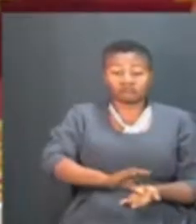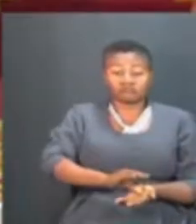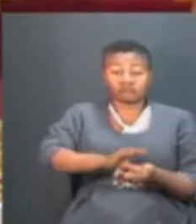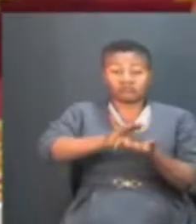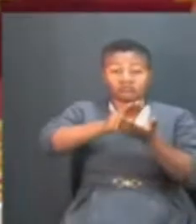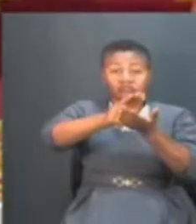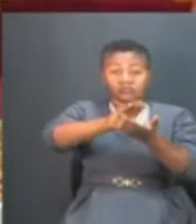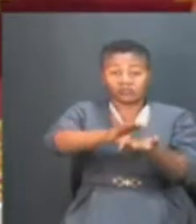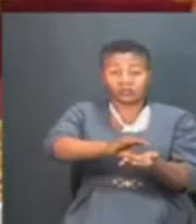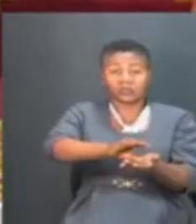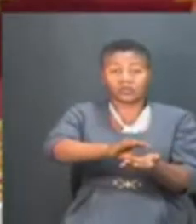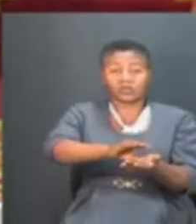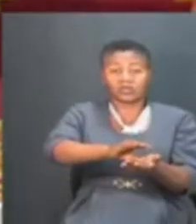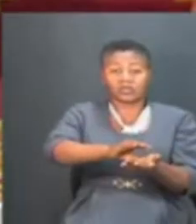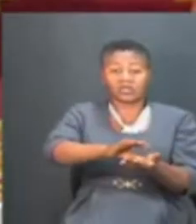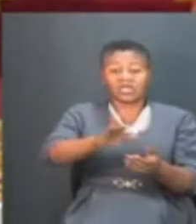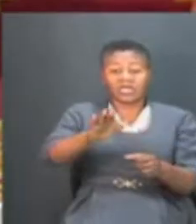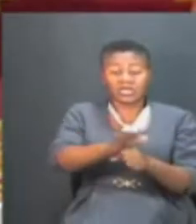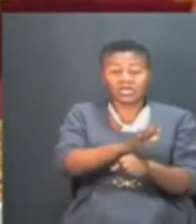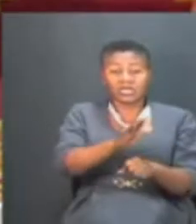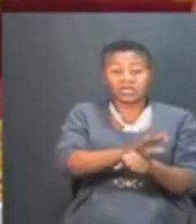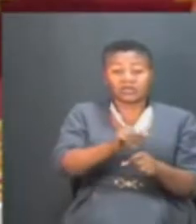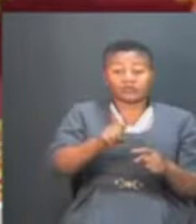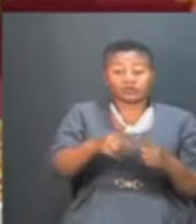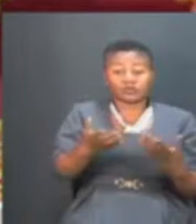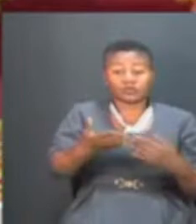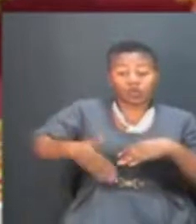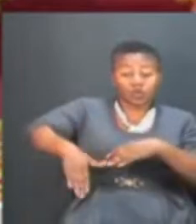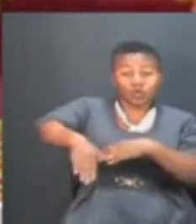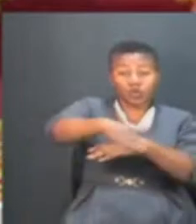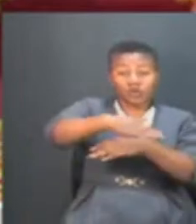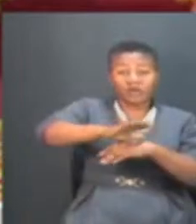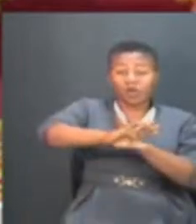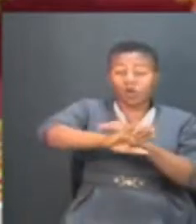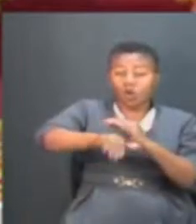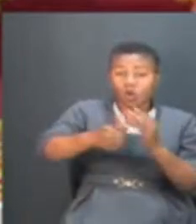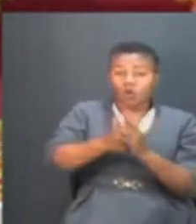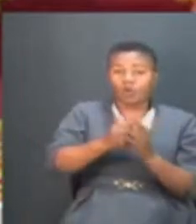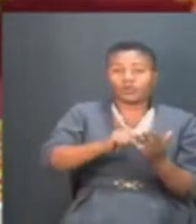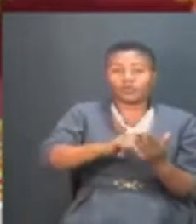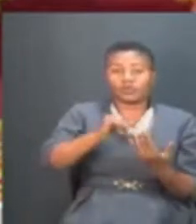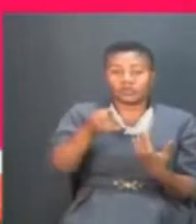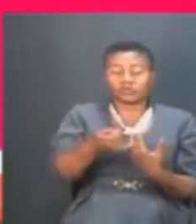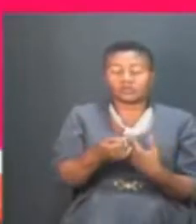of completing all roads in the country. That will be done.